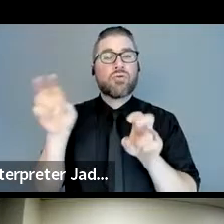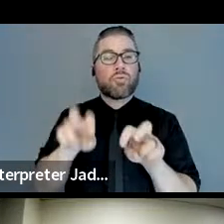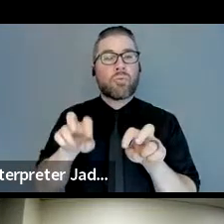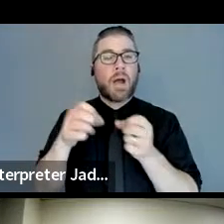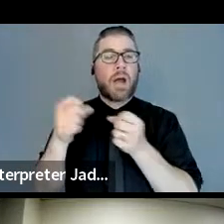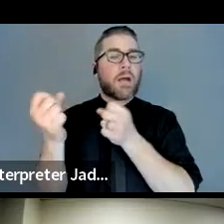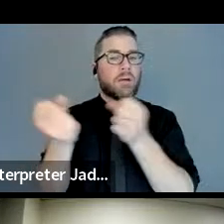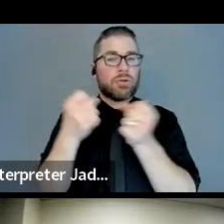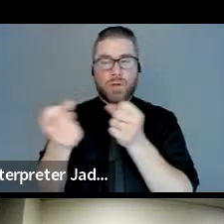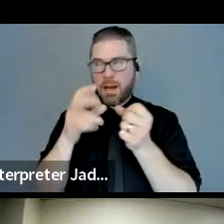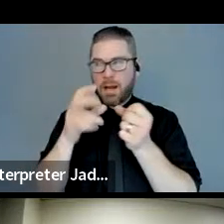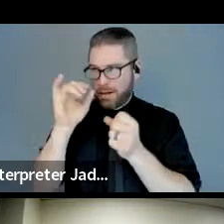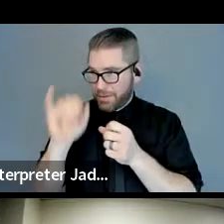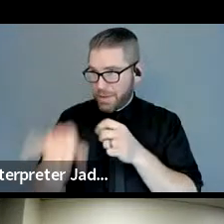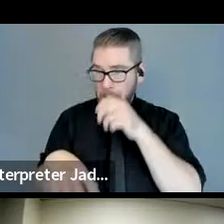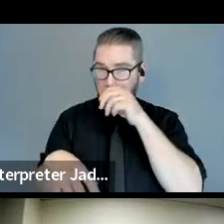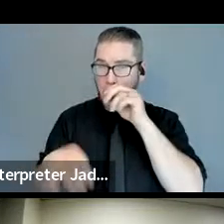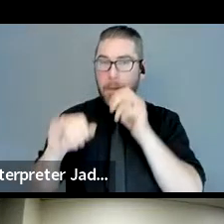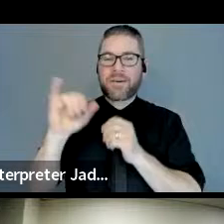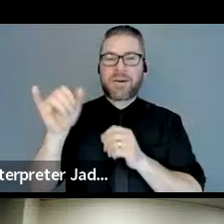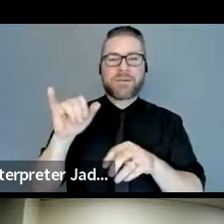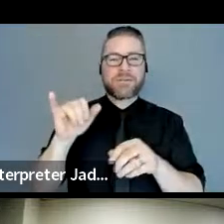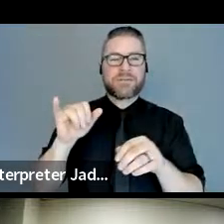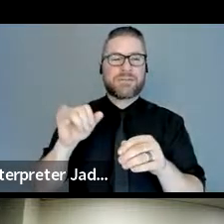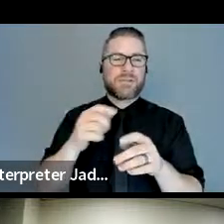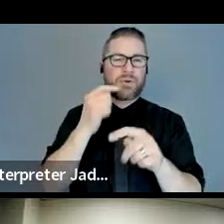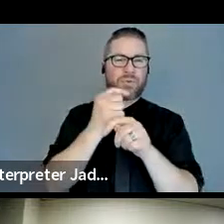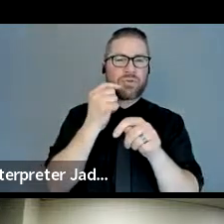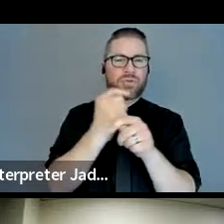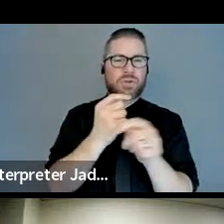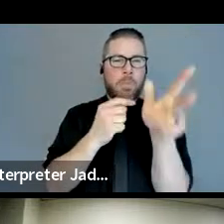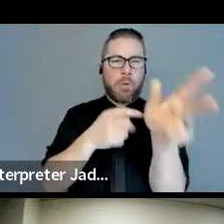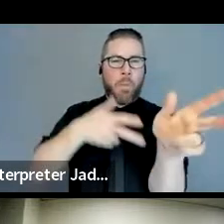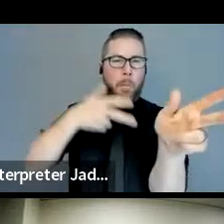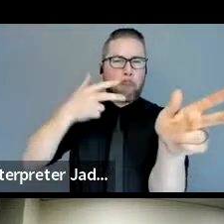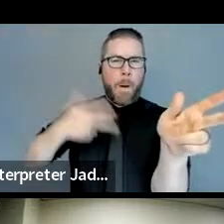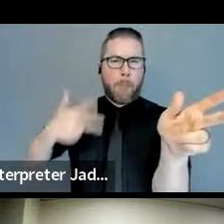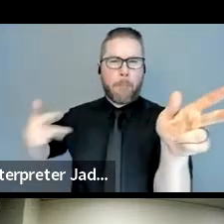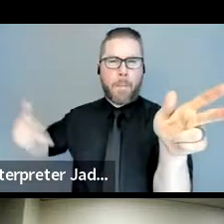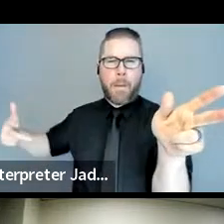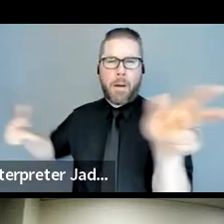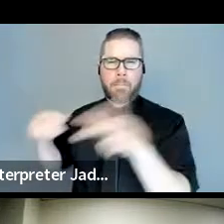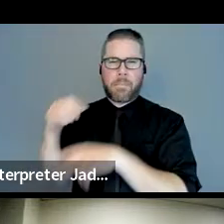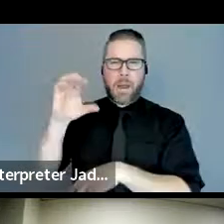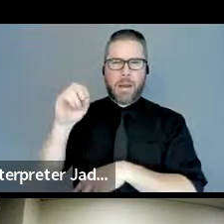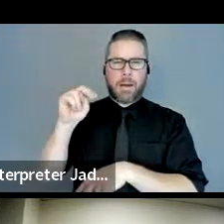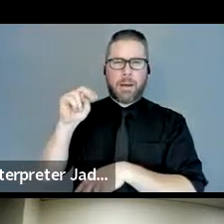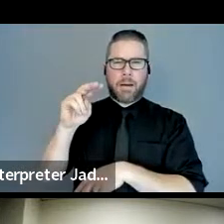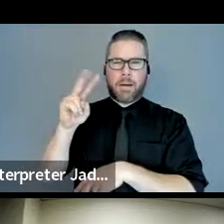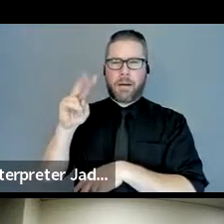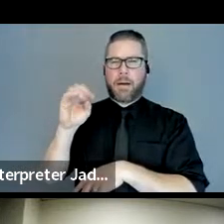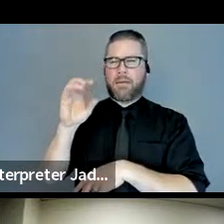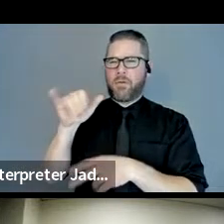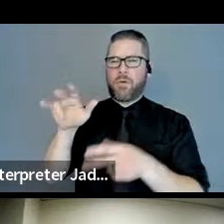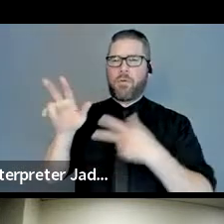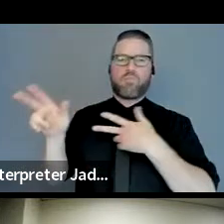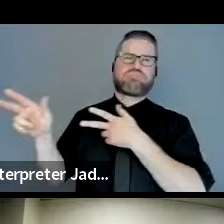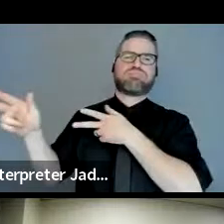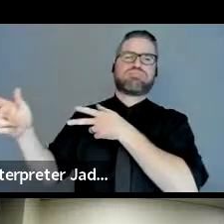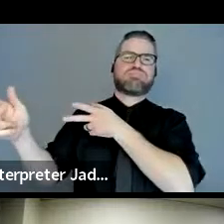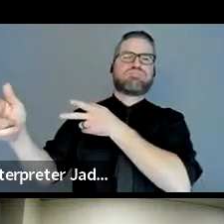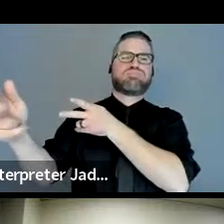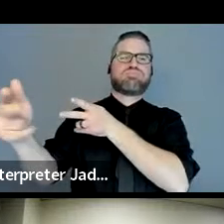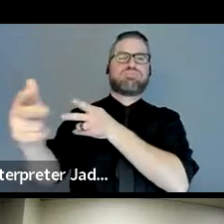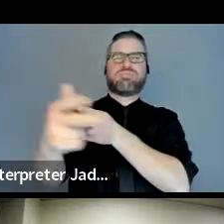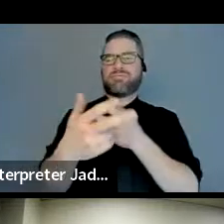going to start and go outside the port and come back in. But we're really trying to make it a celebration